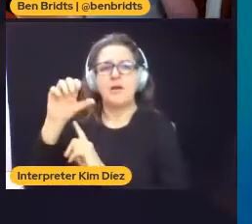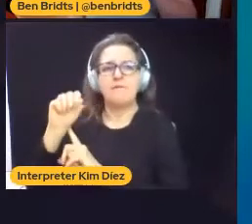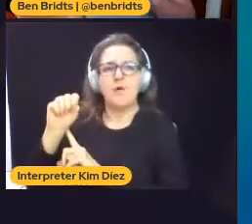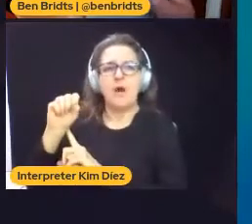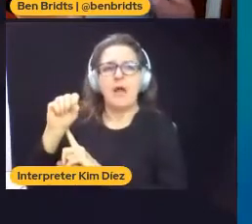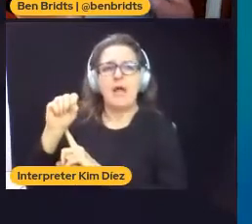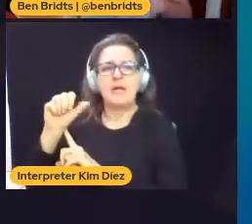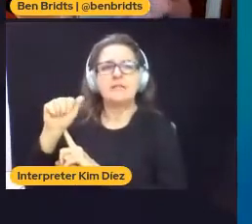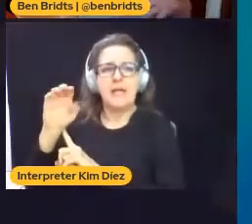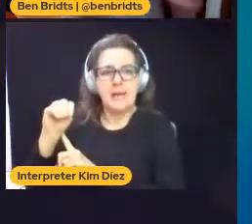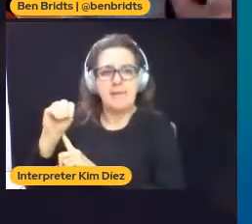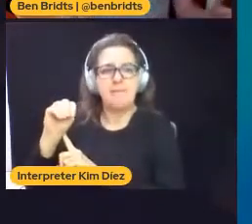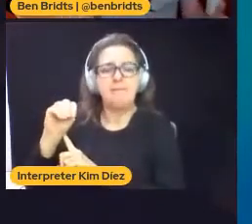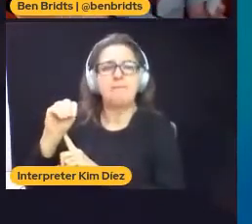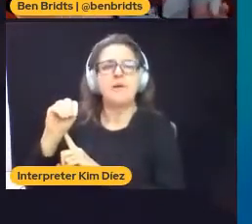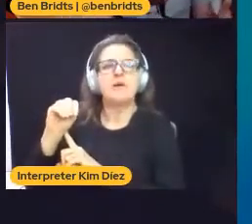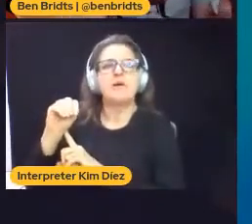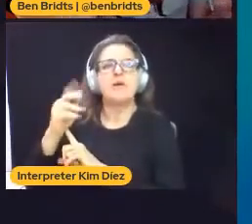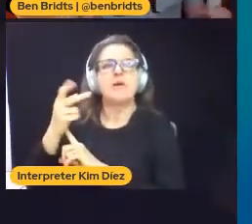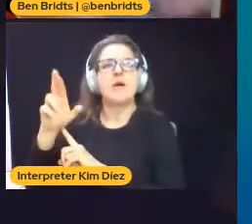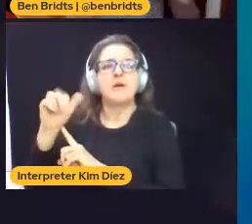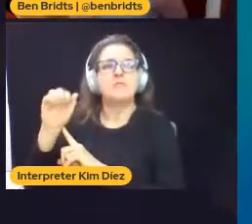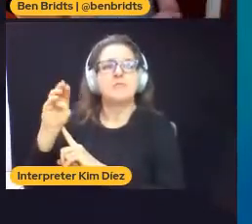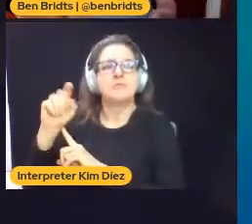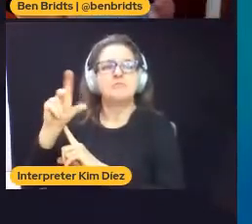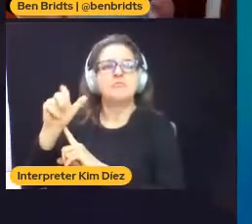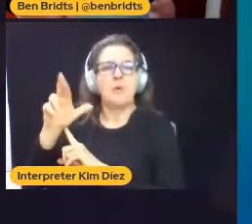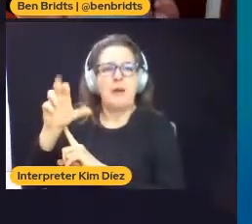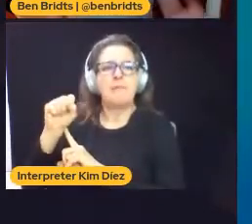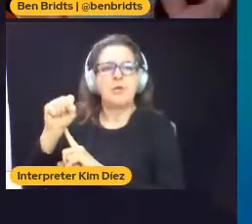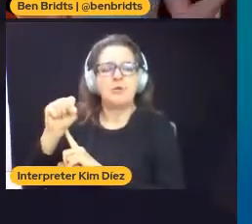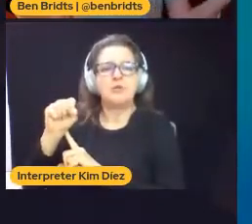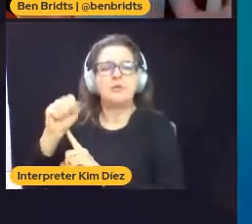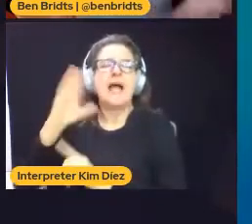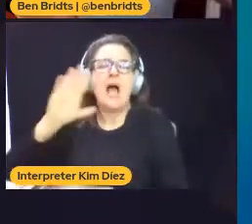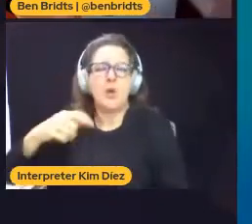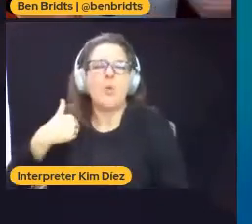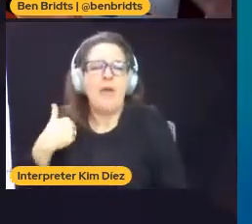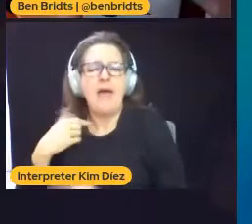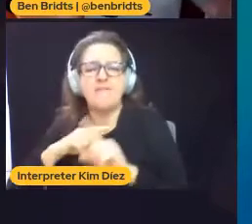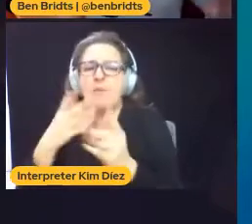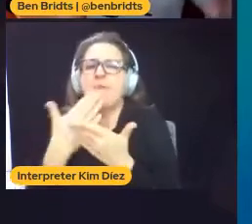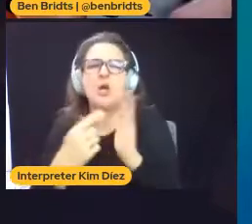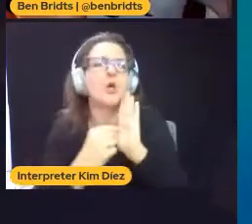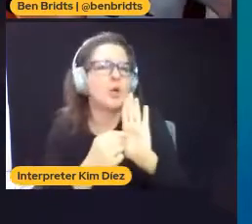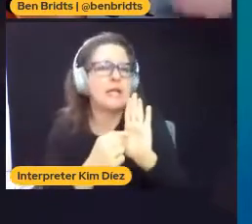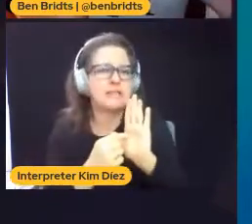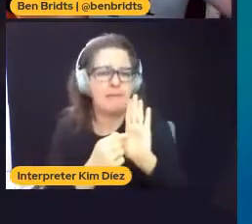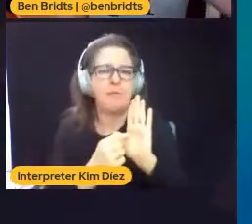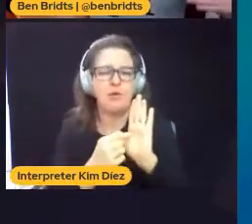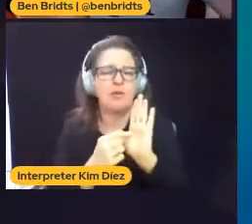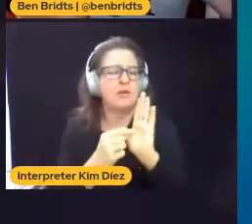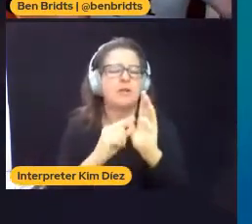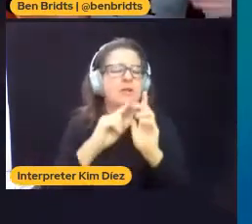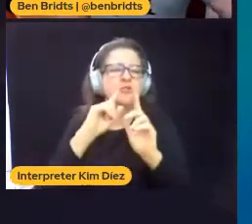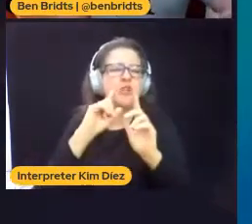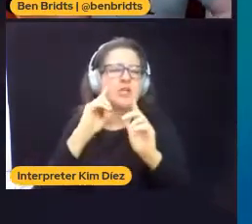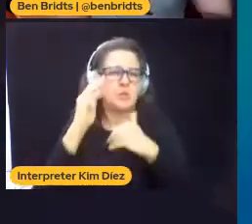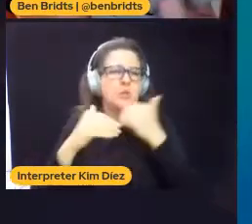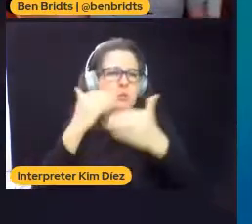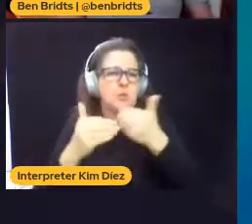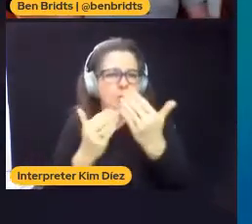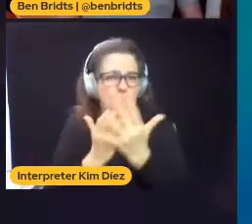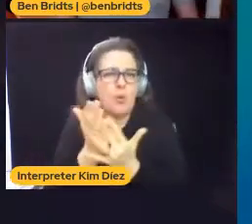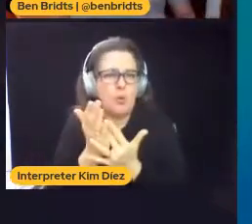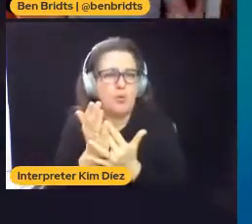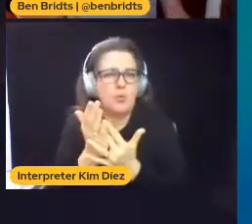store parameters. I know they are, but it's a very good example just to go through all the actions you would